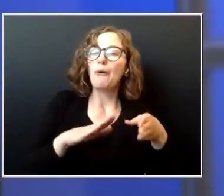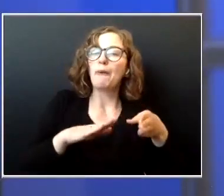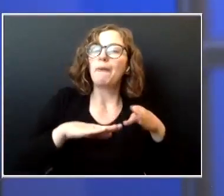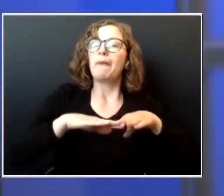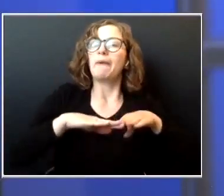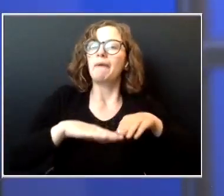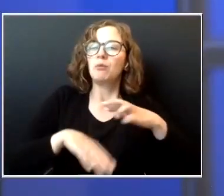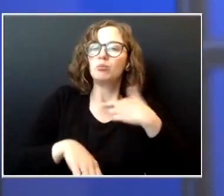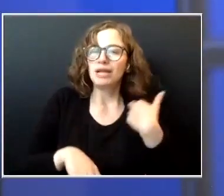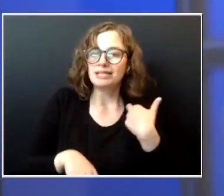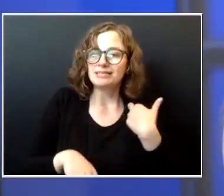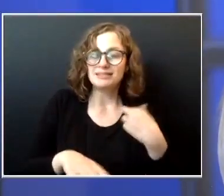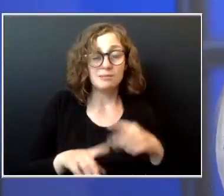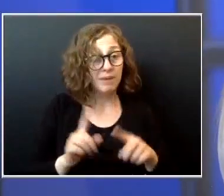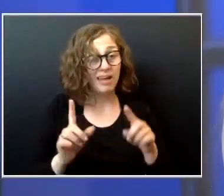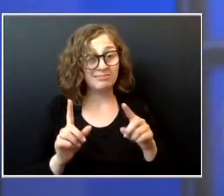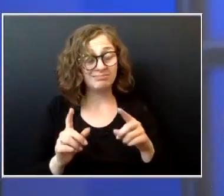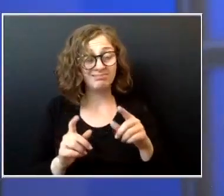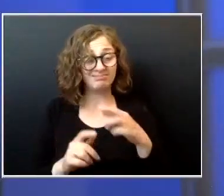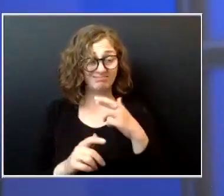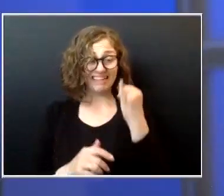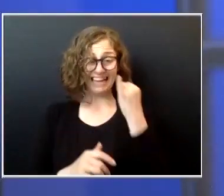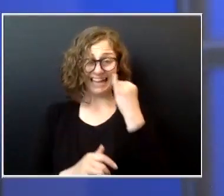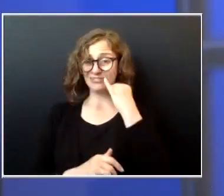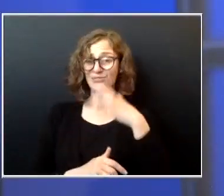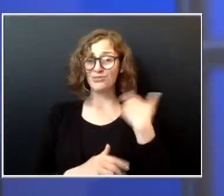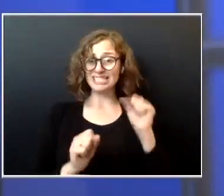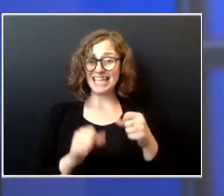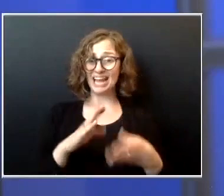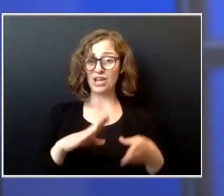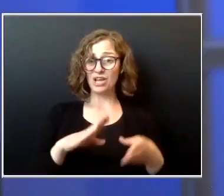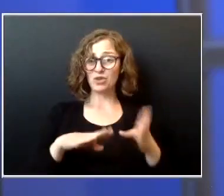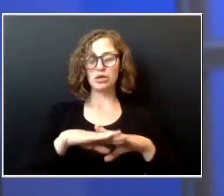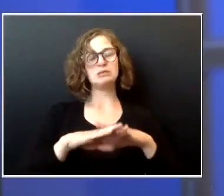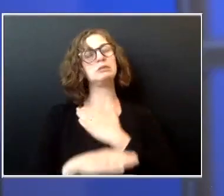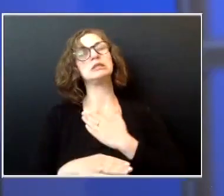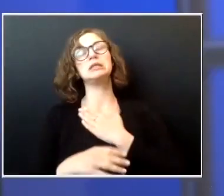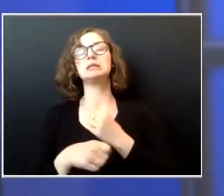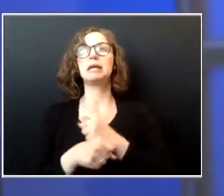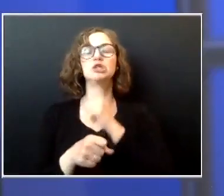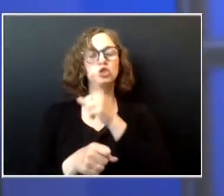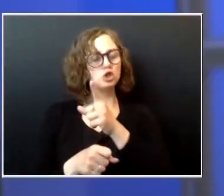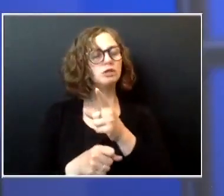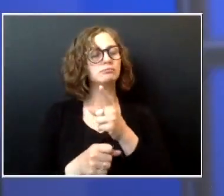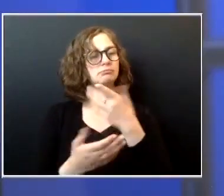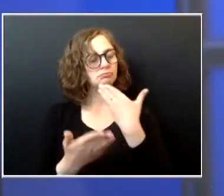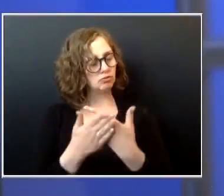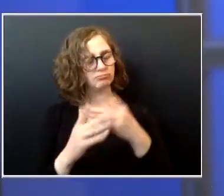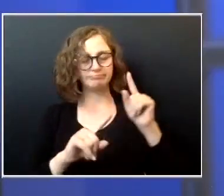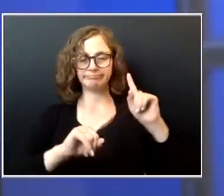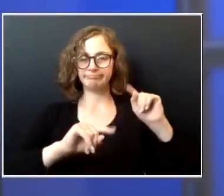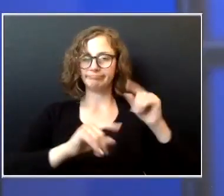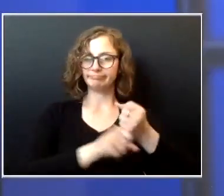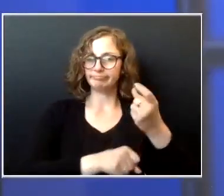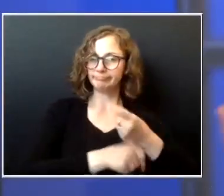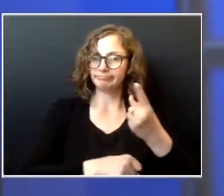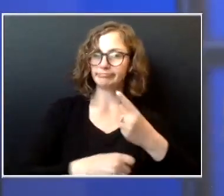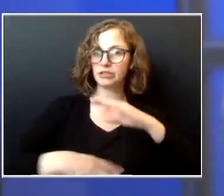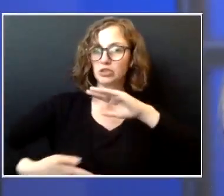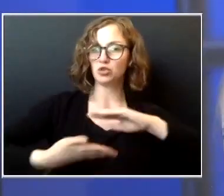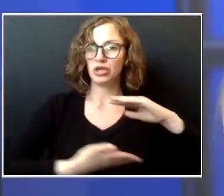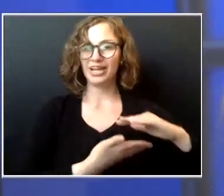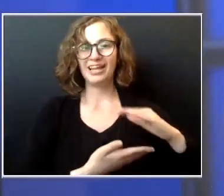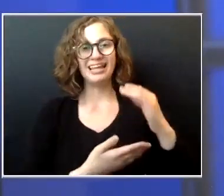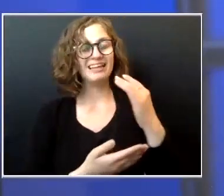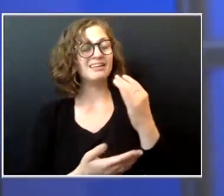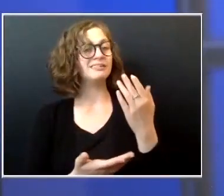may exist. So make sure you're getting your proper screening. If you're on hormone replacement therapy and you're above the age of 40, even average risk, make sure you're coming in every